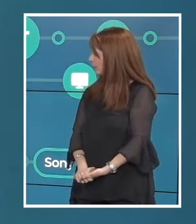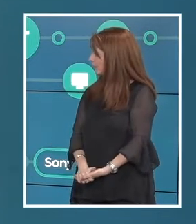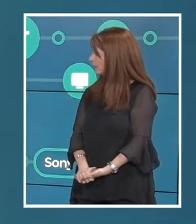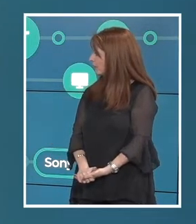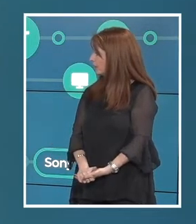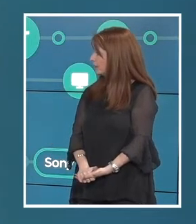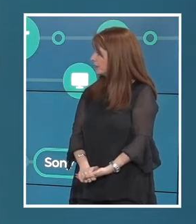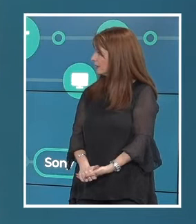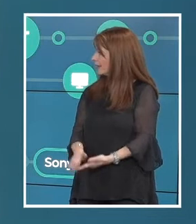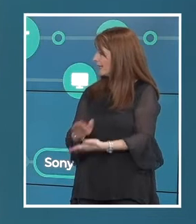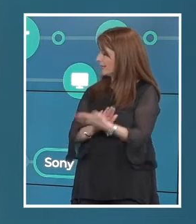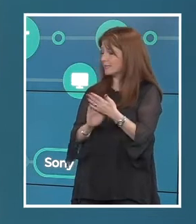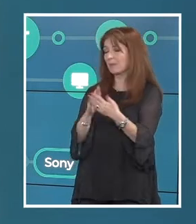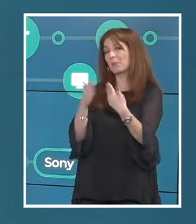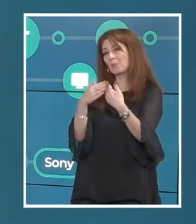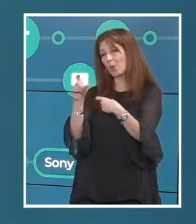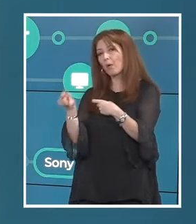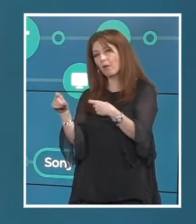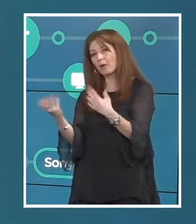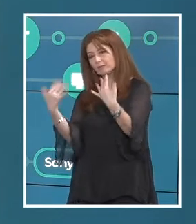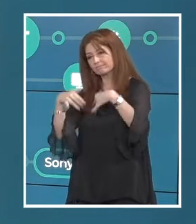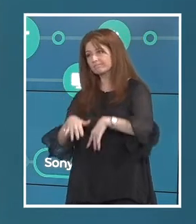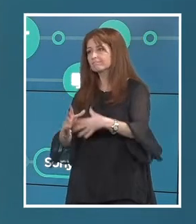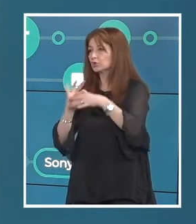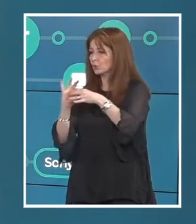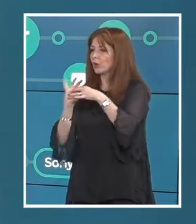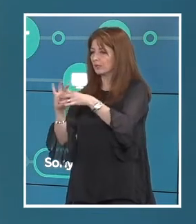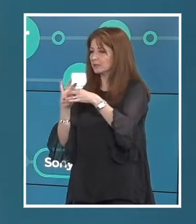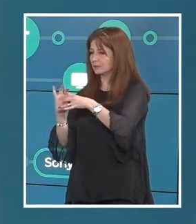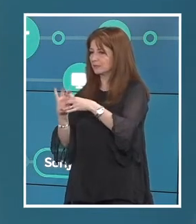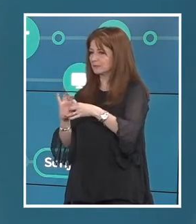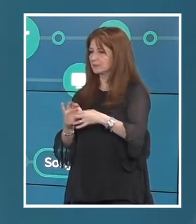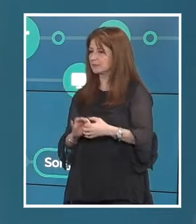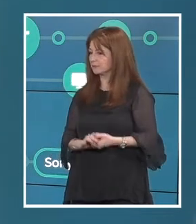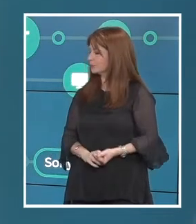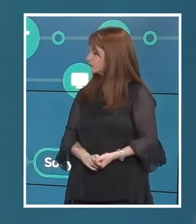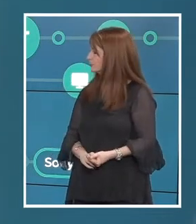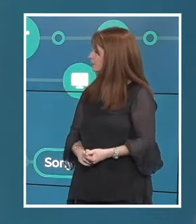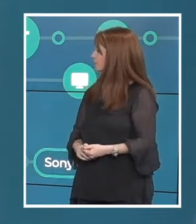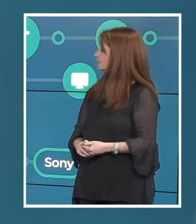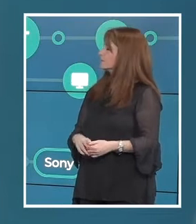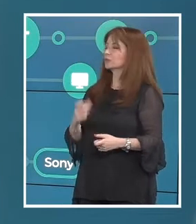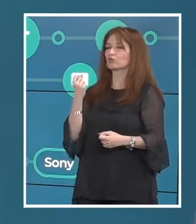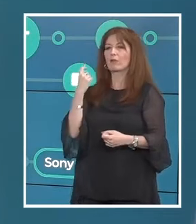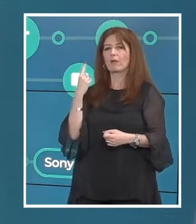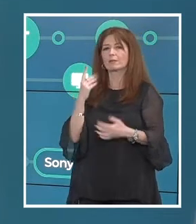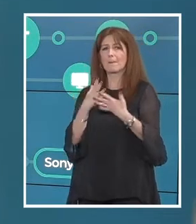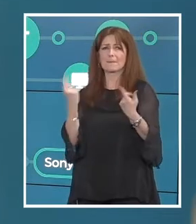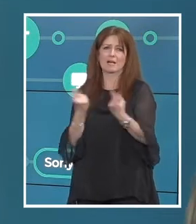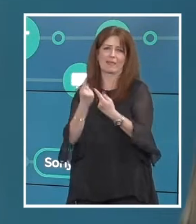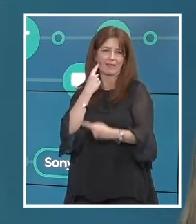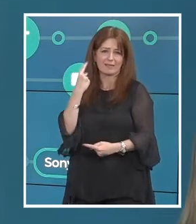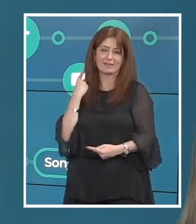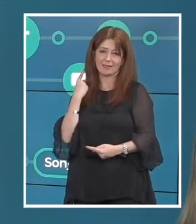about getting more colleagues on board. I know this has been spoken about earlier today, and it's a big thing yesterday, but to get them sharing their